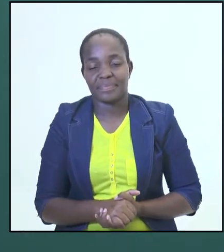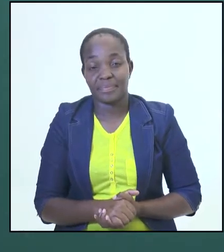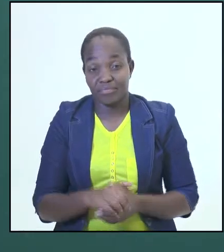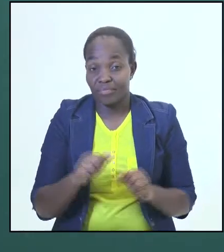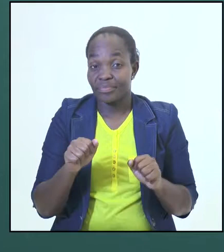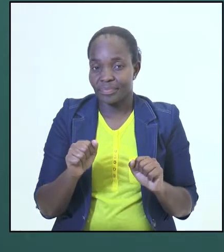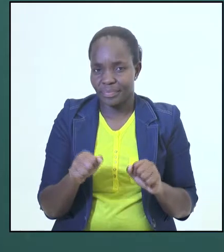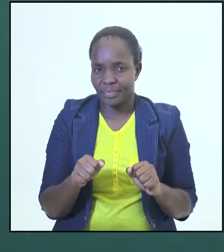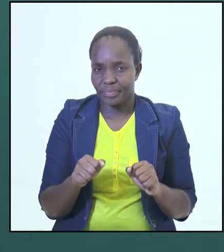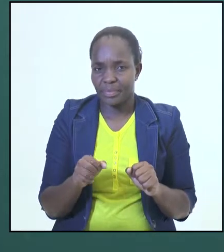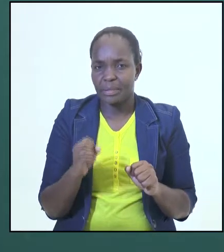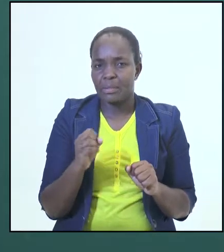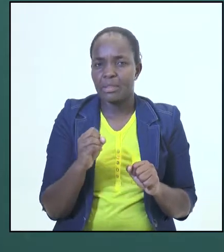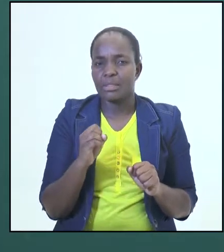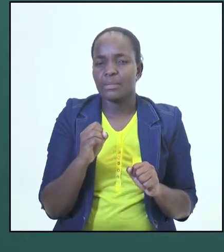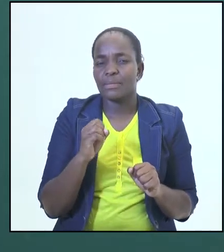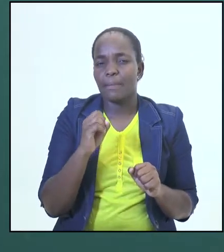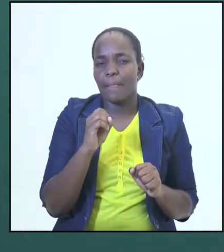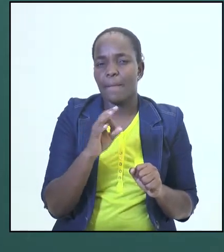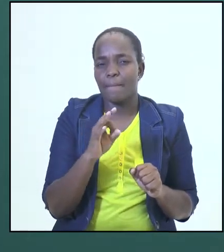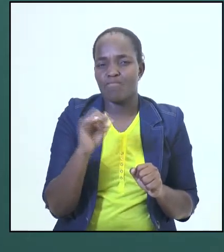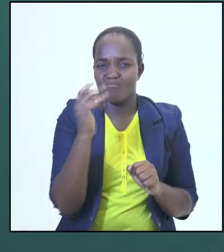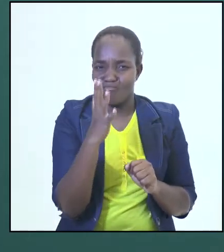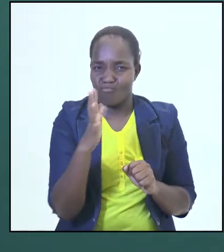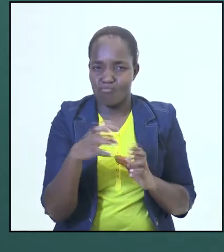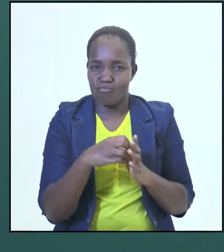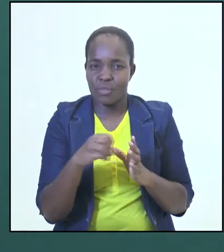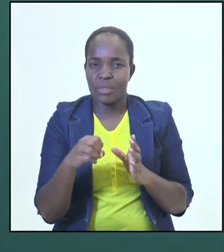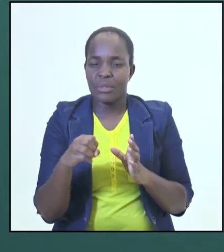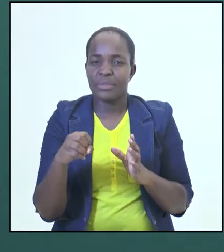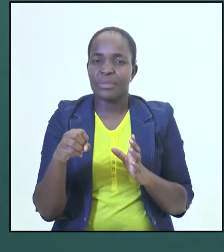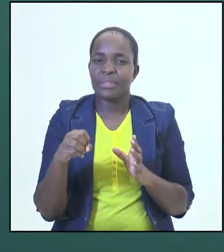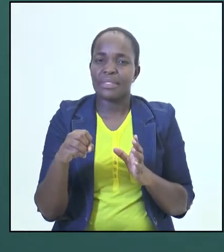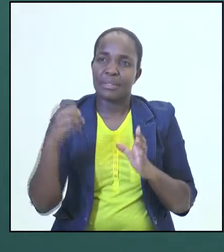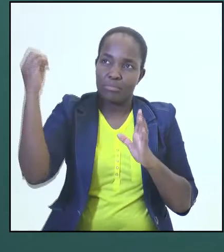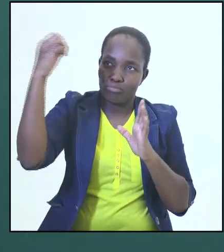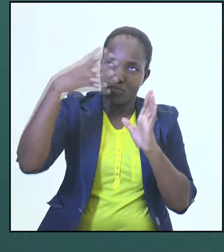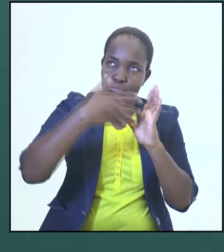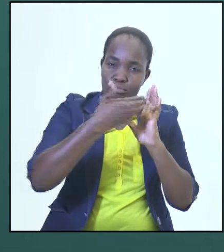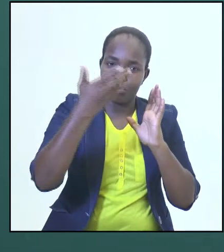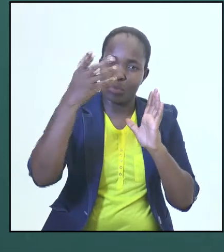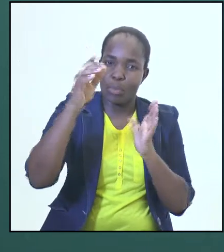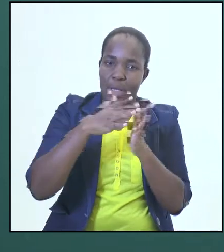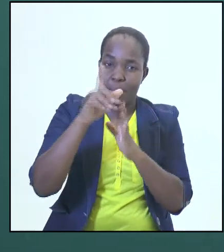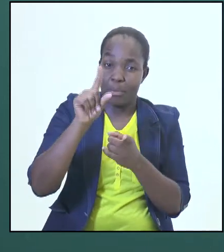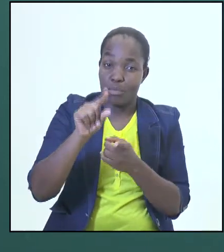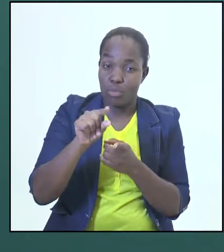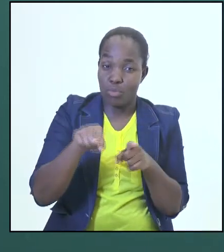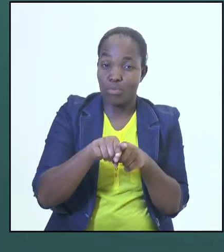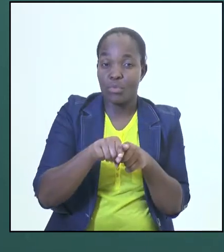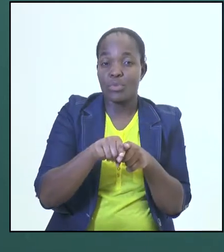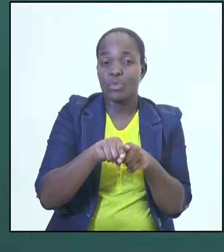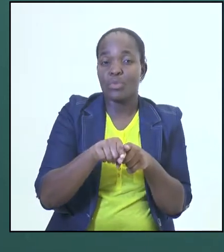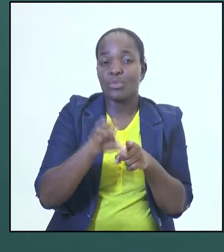Indeed, if they are removed, there will be less photosynthesis, causing an increase in carbon dioxide, which causes